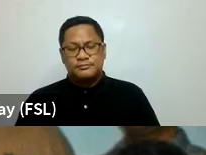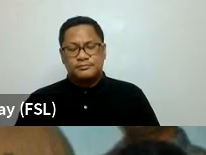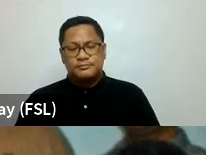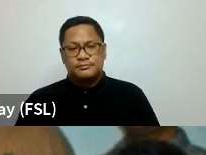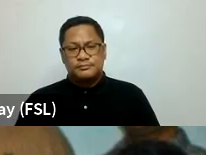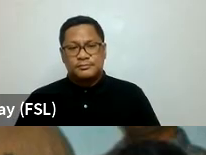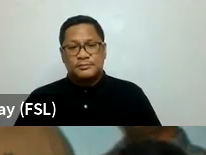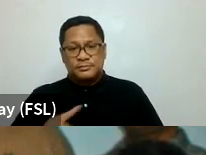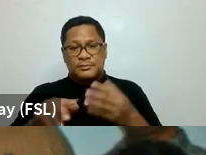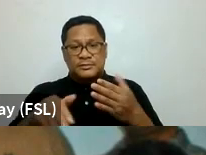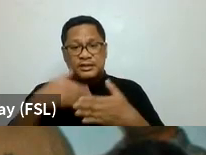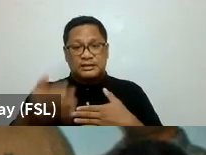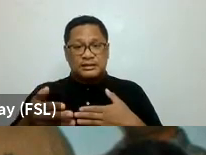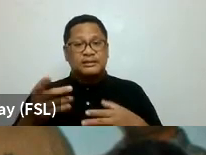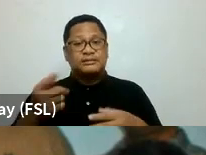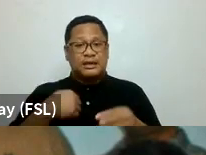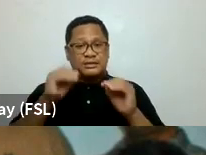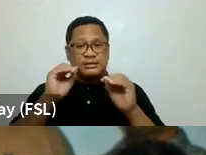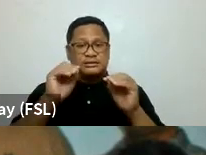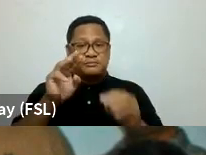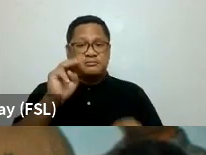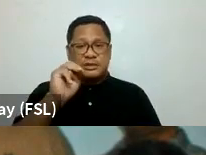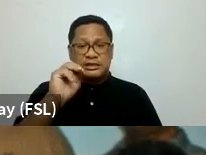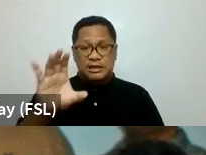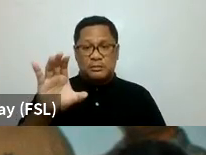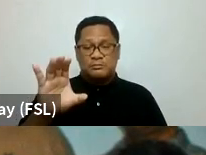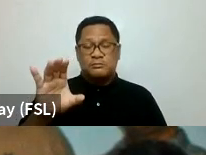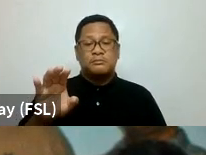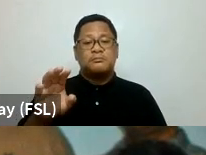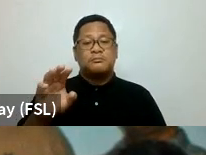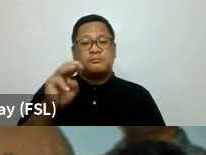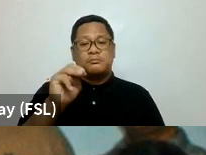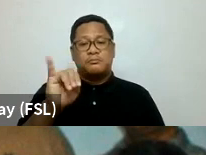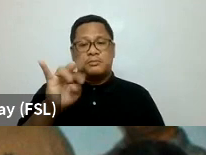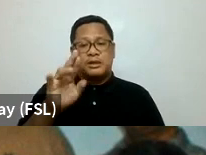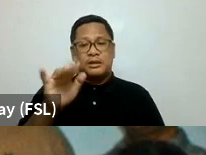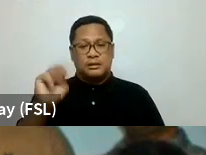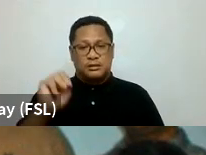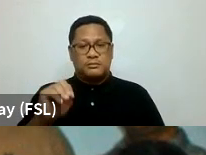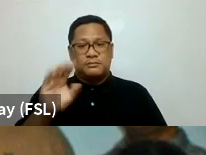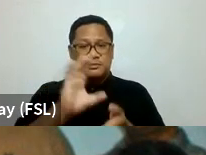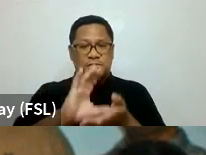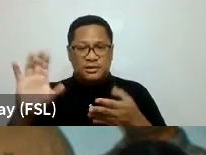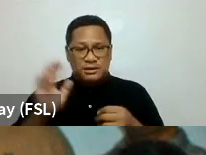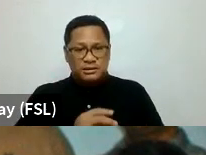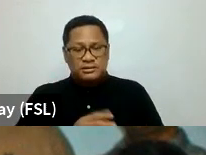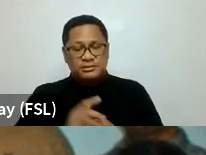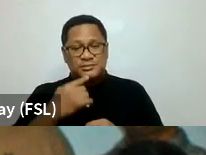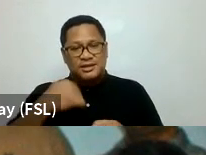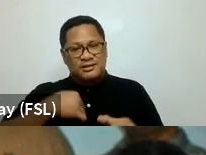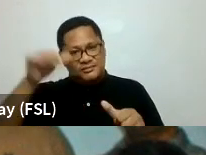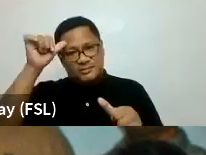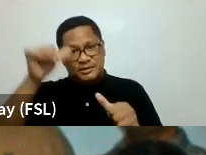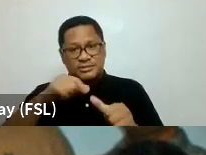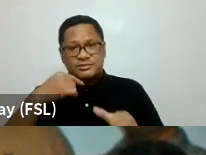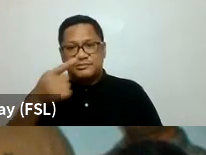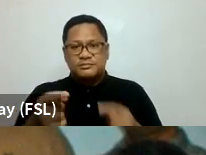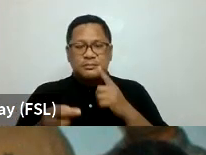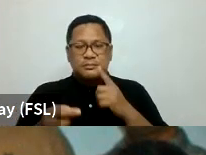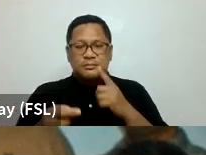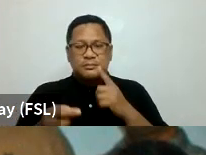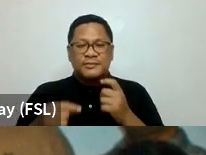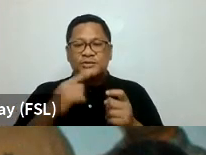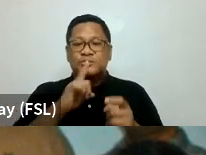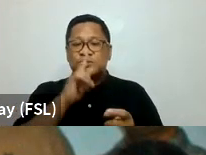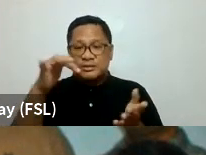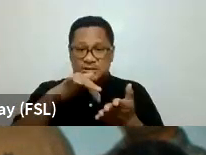And then I taught at Miriam College na. Okay? Si Jay, I remember Jay mentioning that he